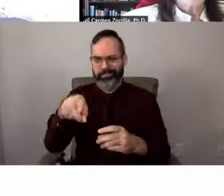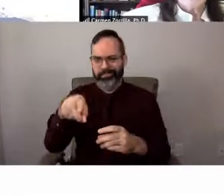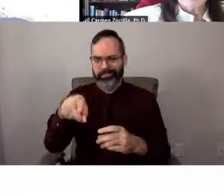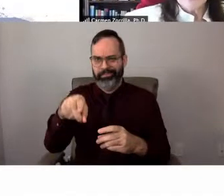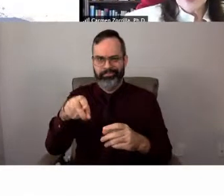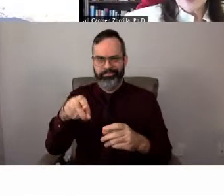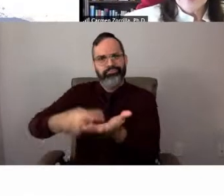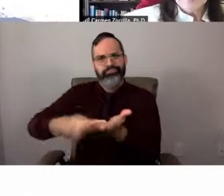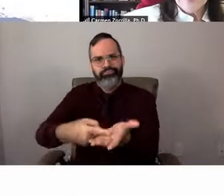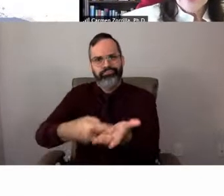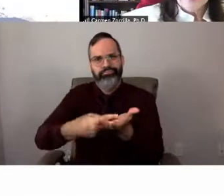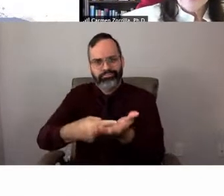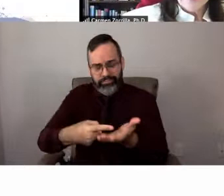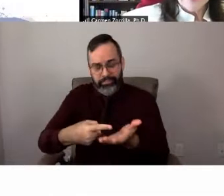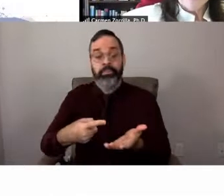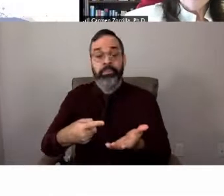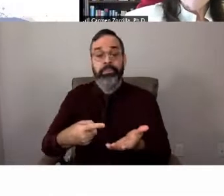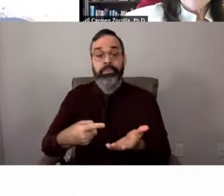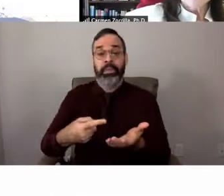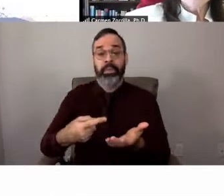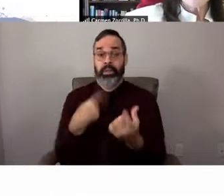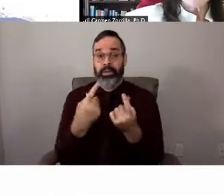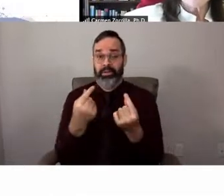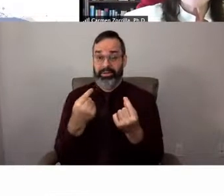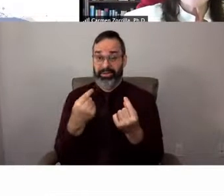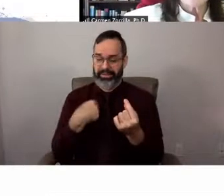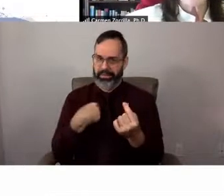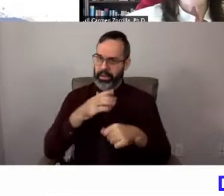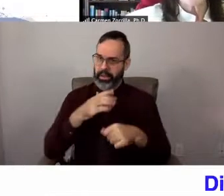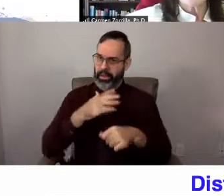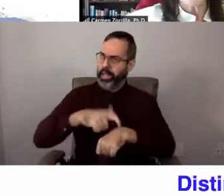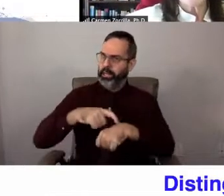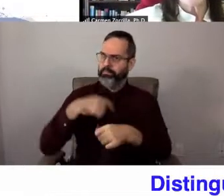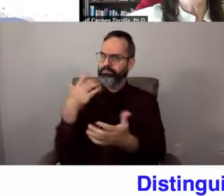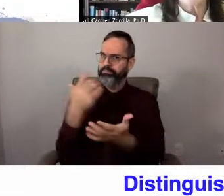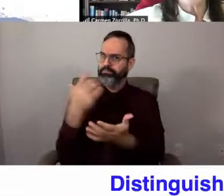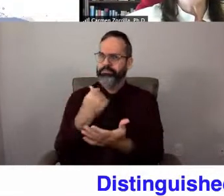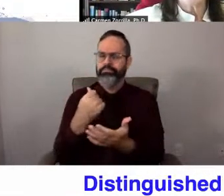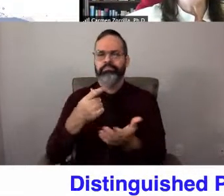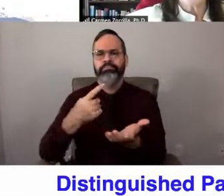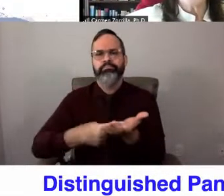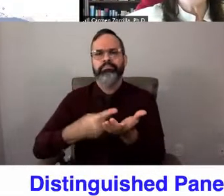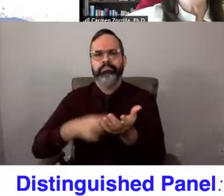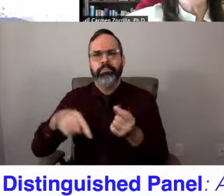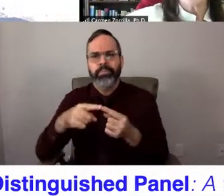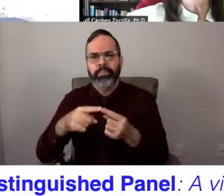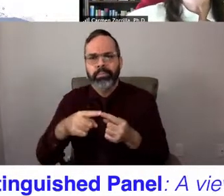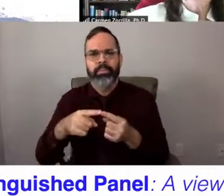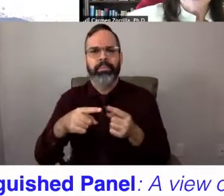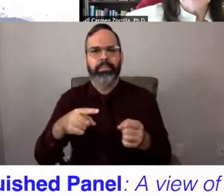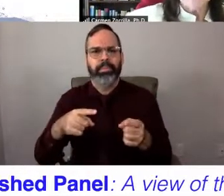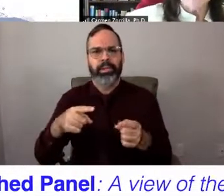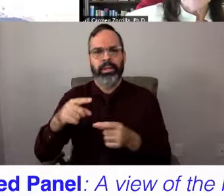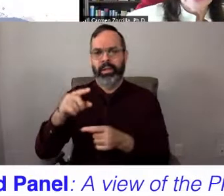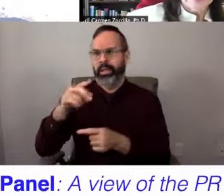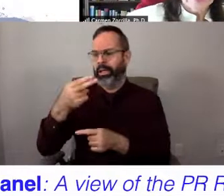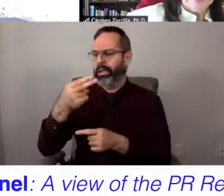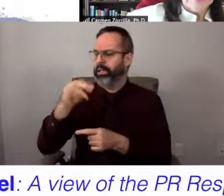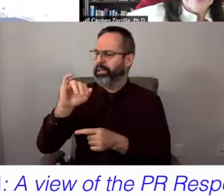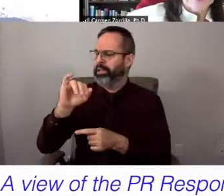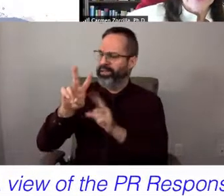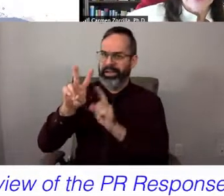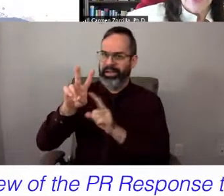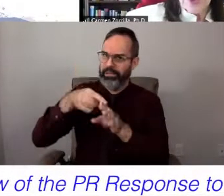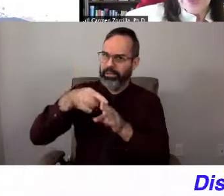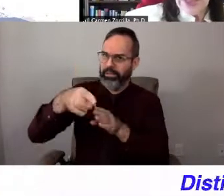I'm gonna take my time to talk a little bit about what we did with HIV just briefly, and then the response